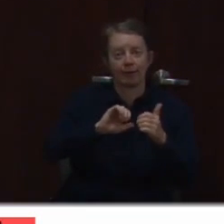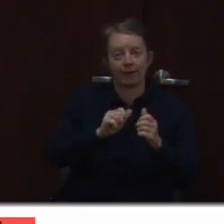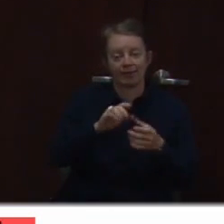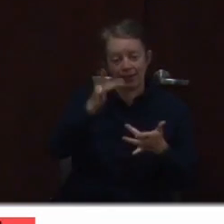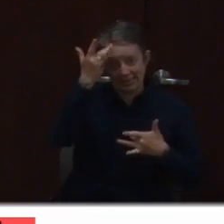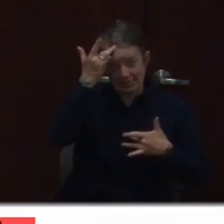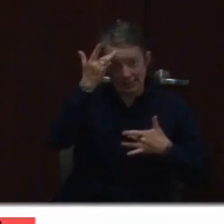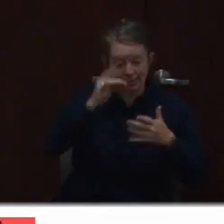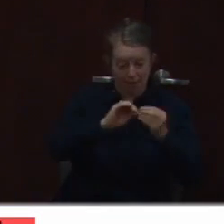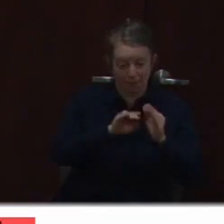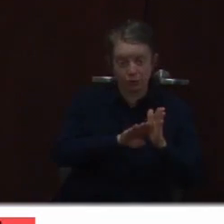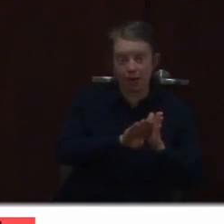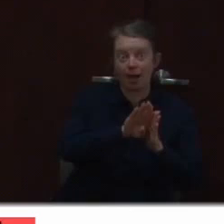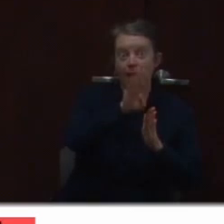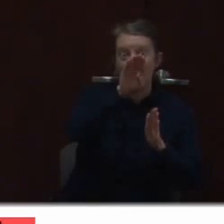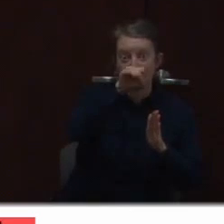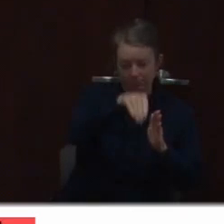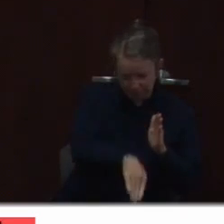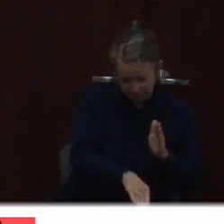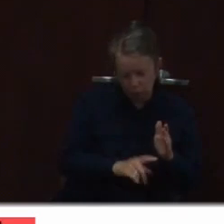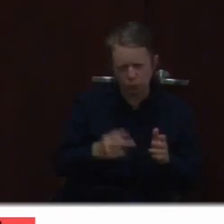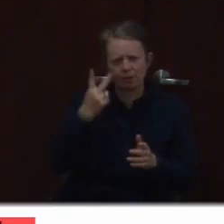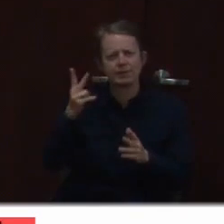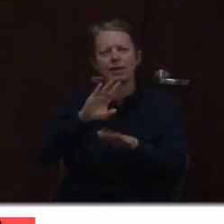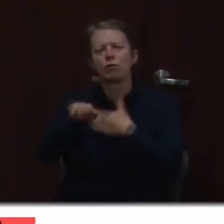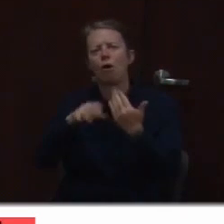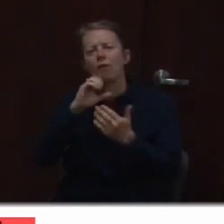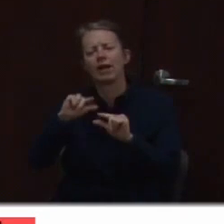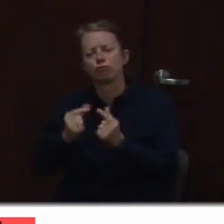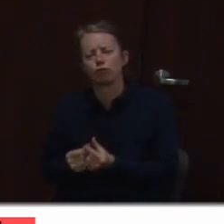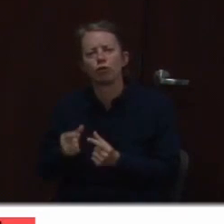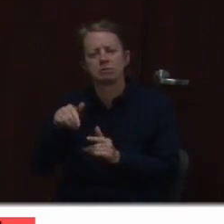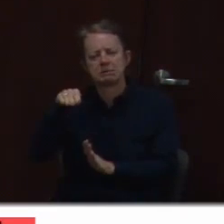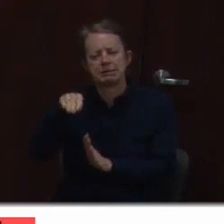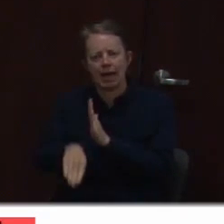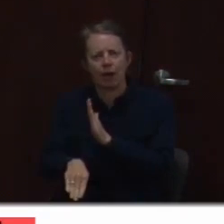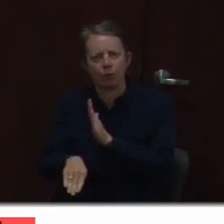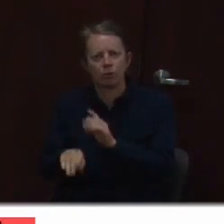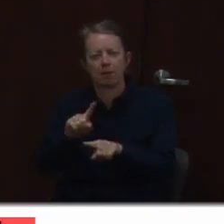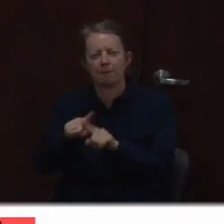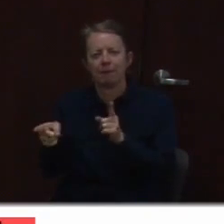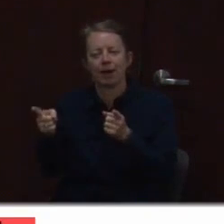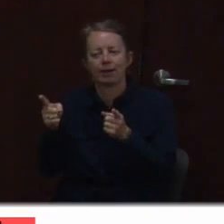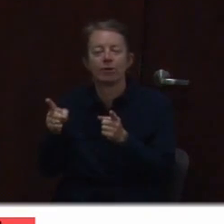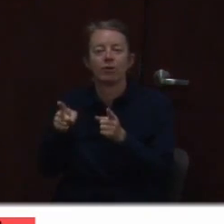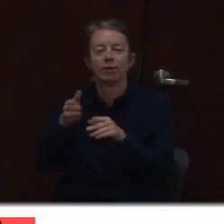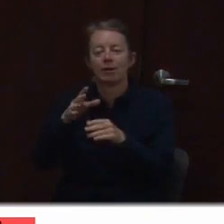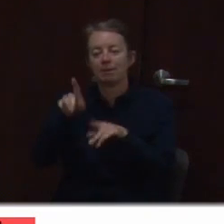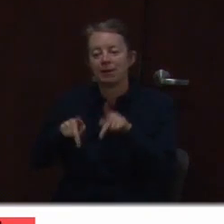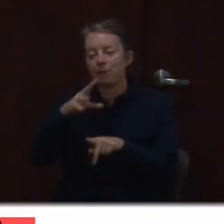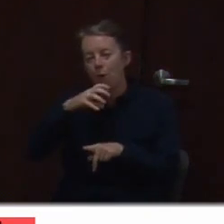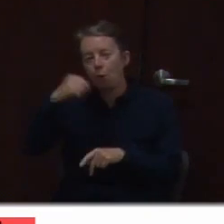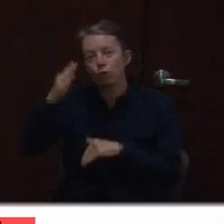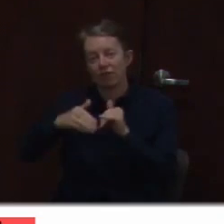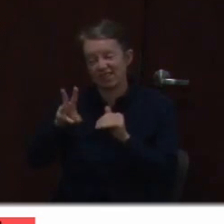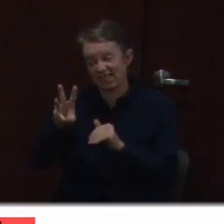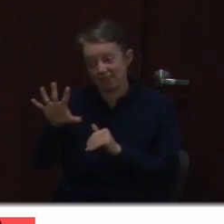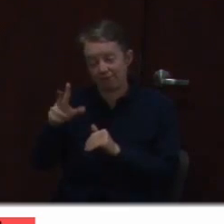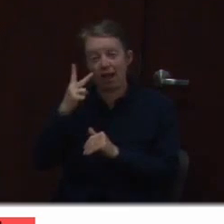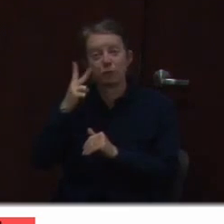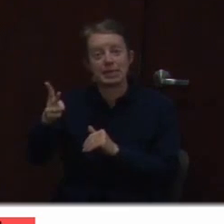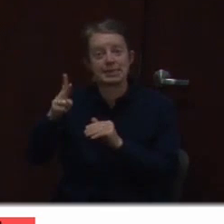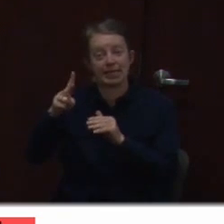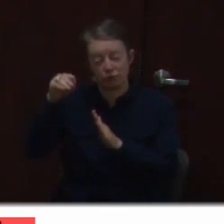all age groups have a decline in new cases, but our over 65 population has seen that more rapidly and more